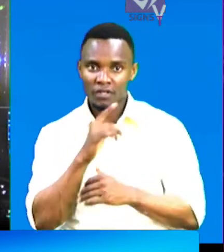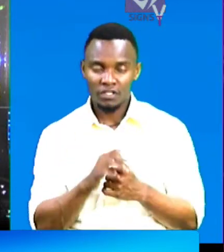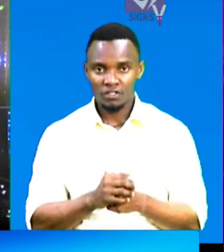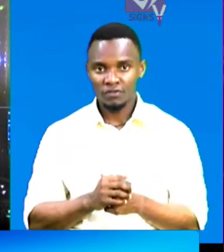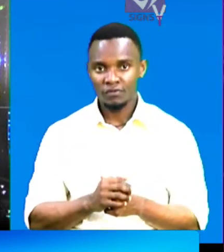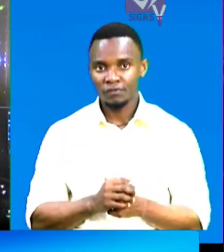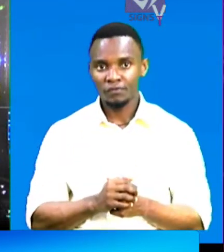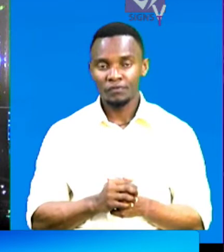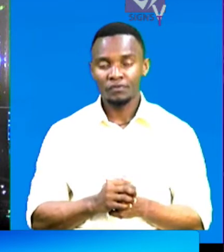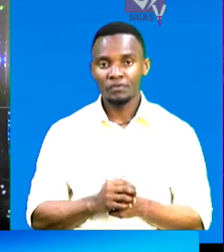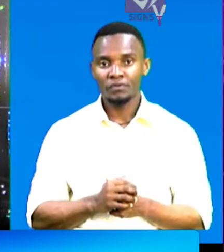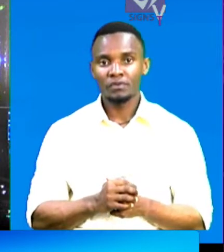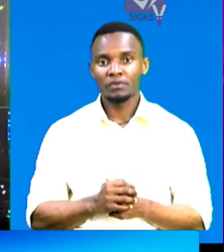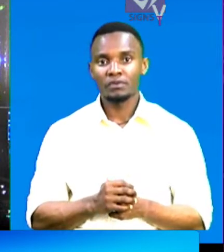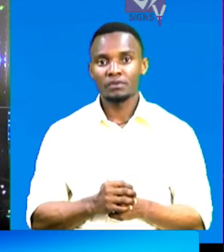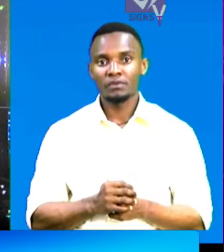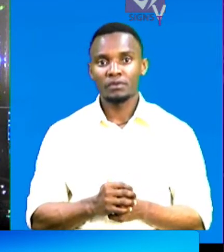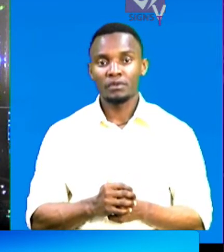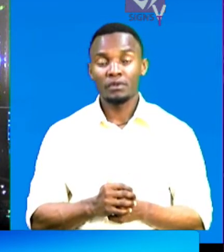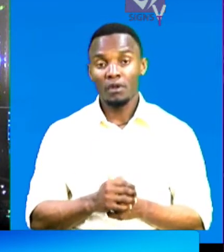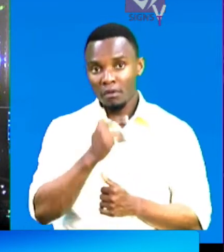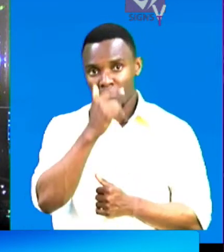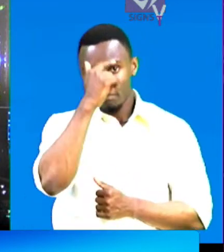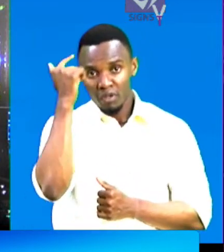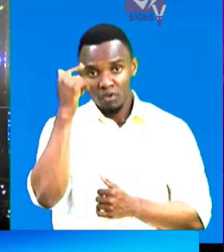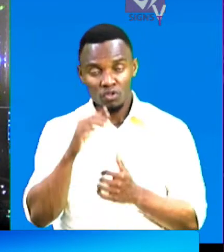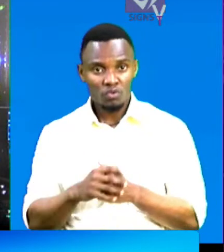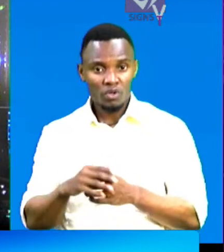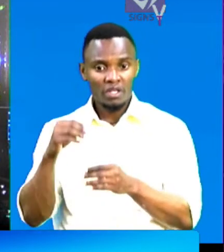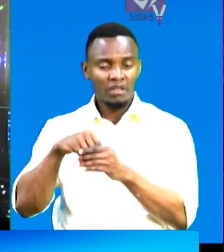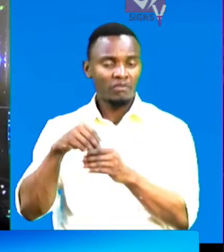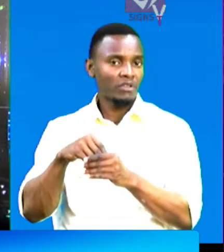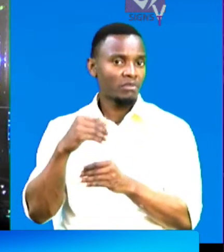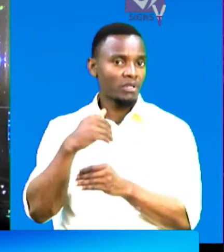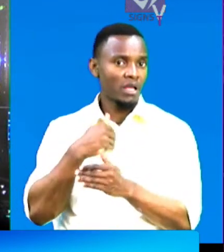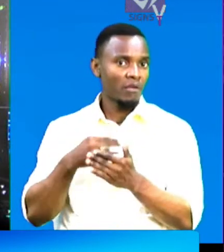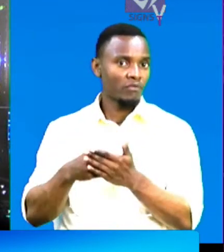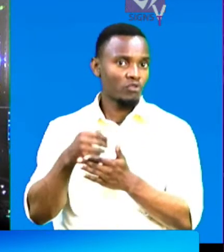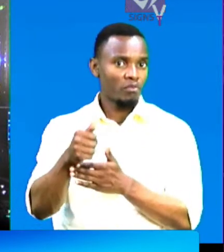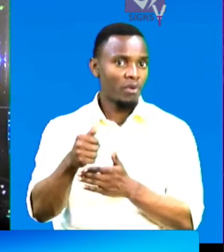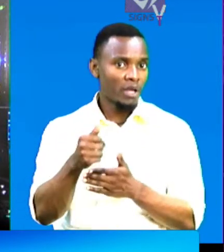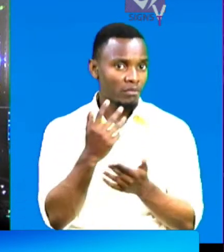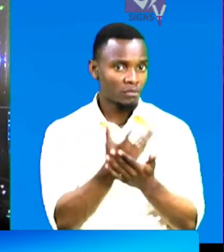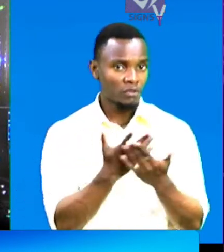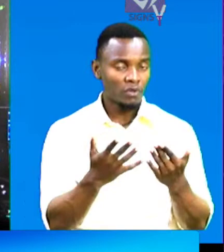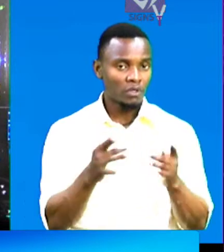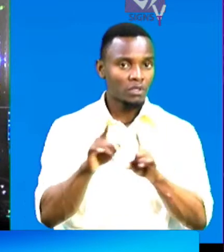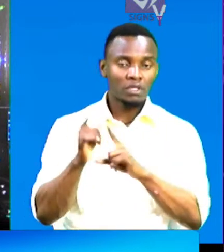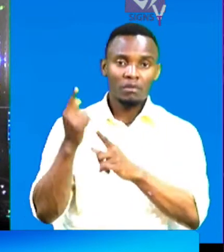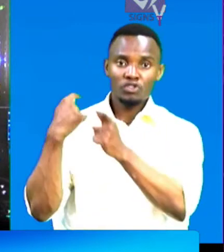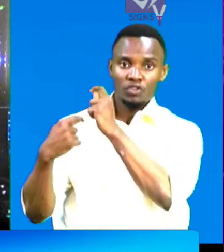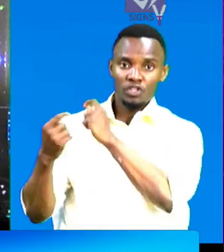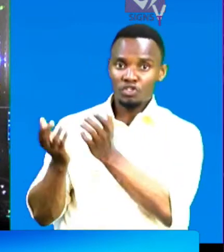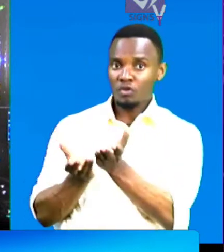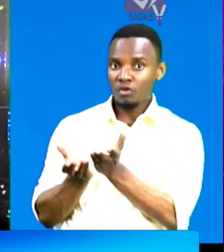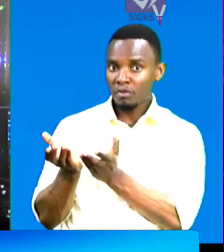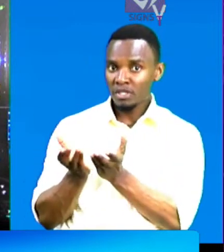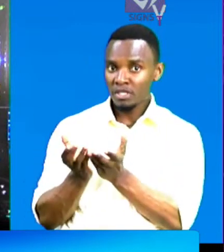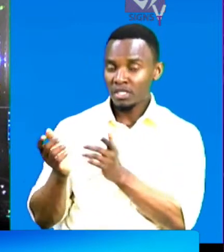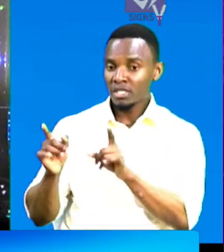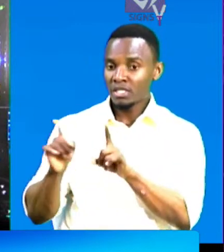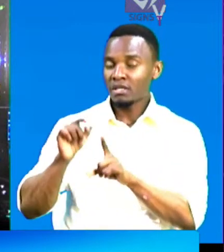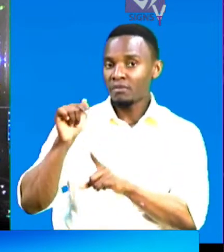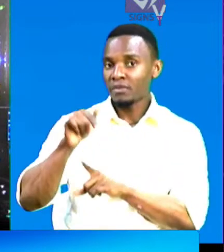Since there is no investment in buying an inventory like the traditional business, there is